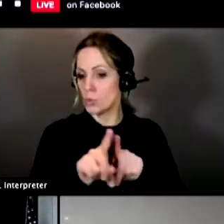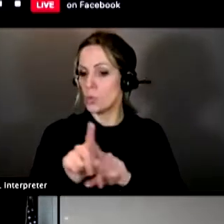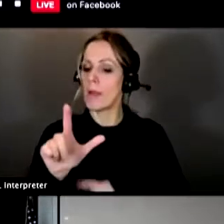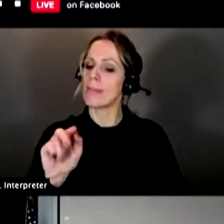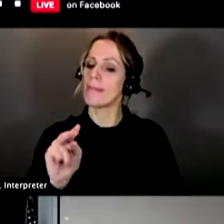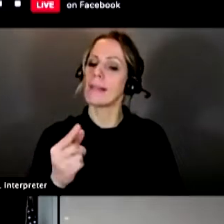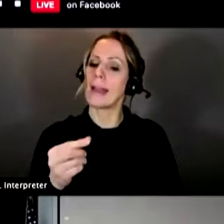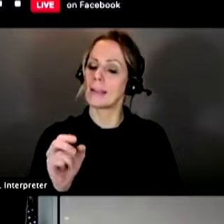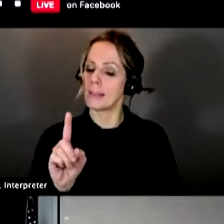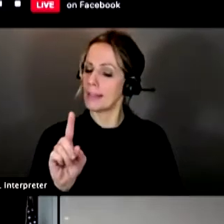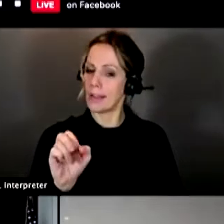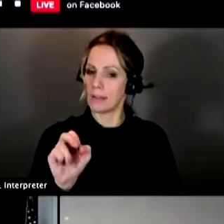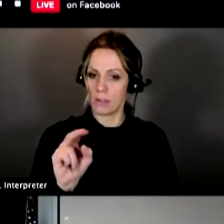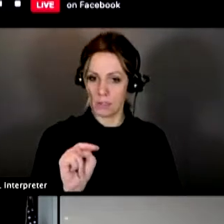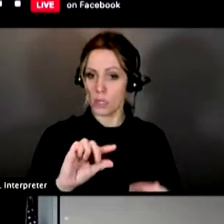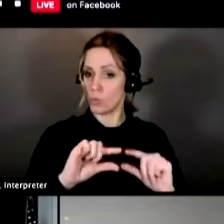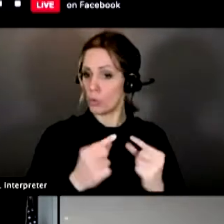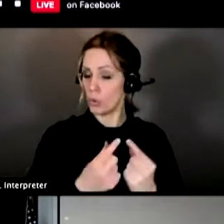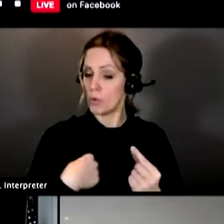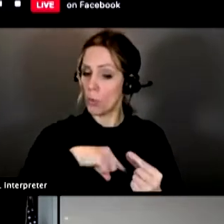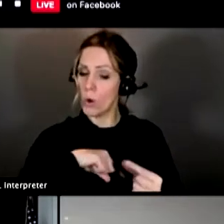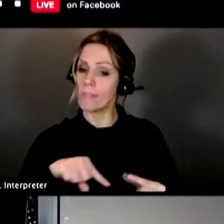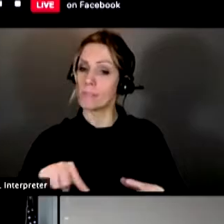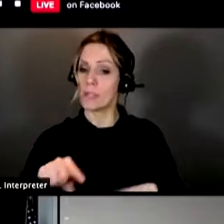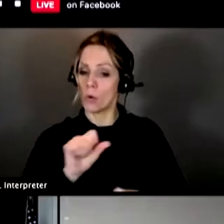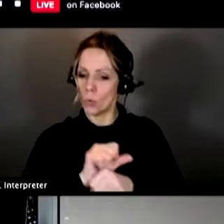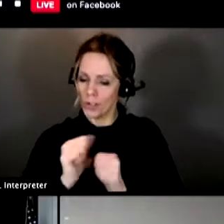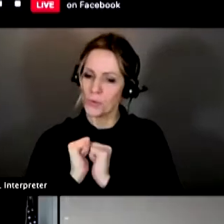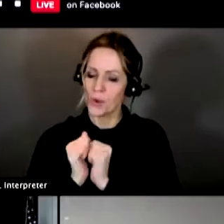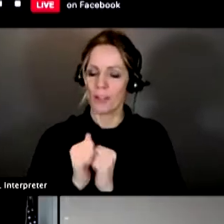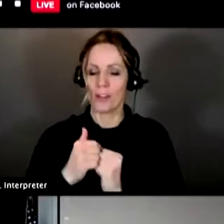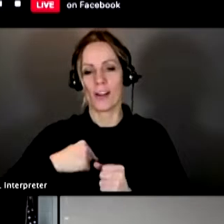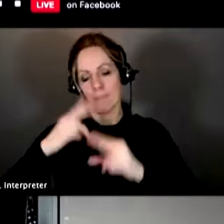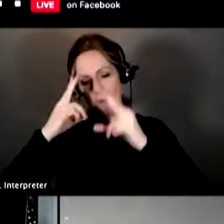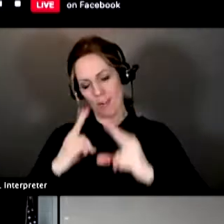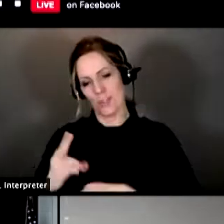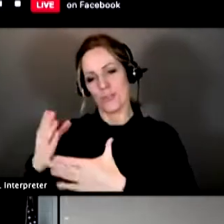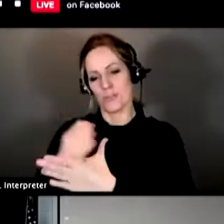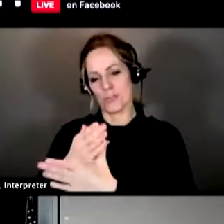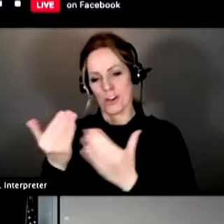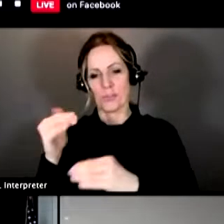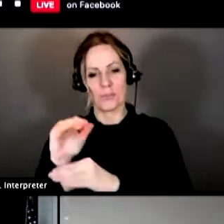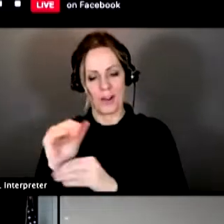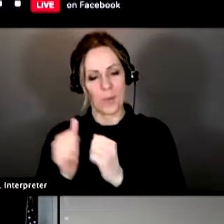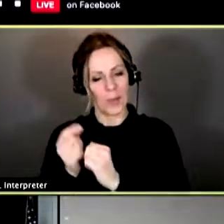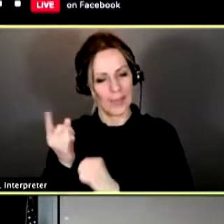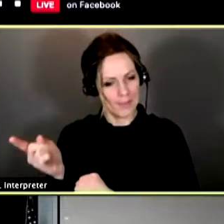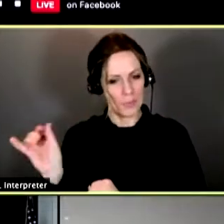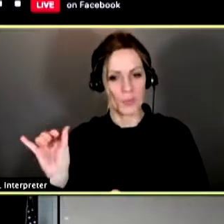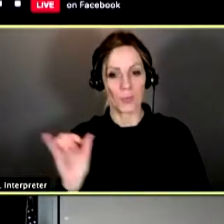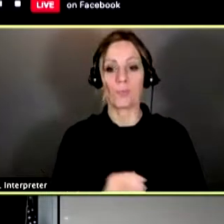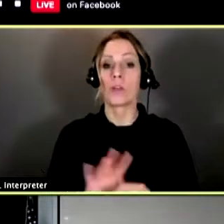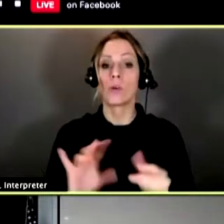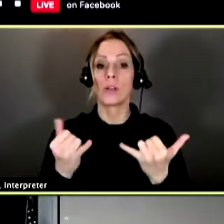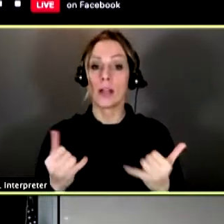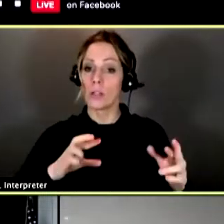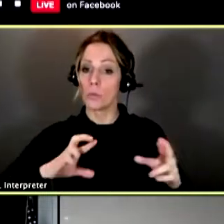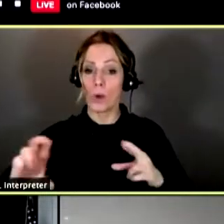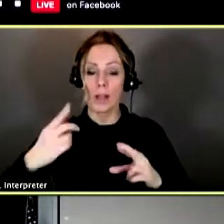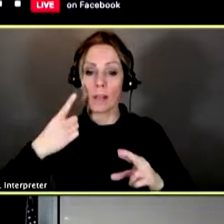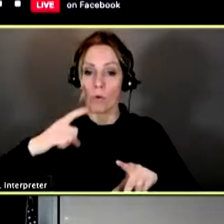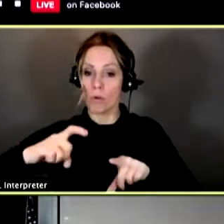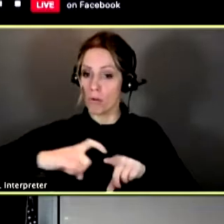Racial Equity and Policing Commission, and it's my honor to share the evening with him as well. As I get ready to take our first callers, first of all, I